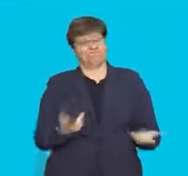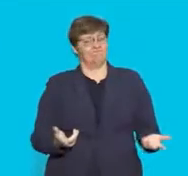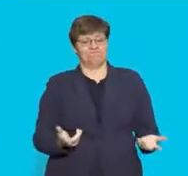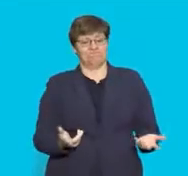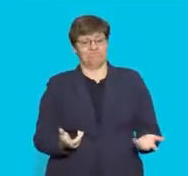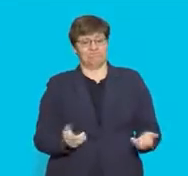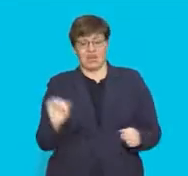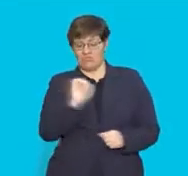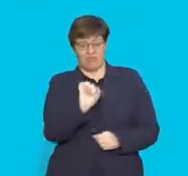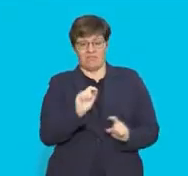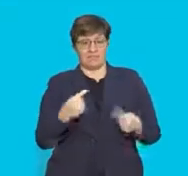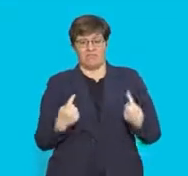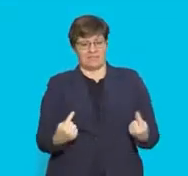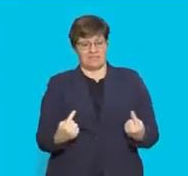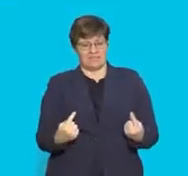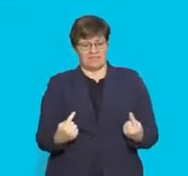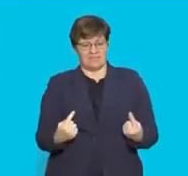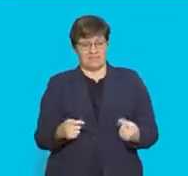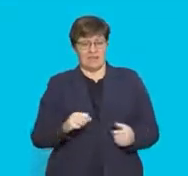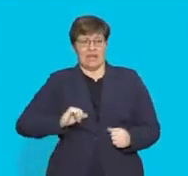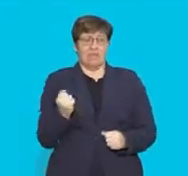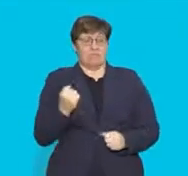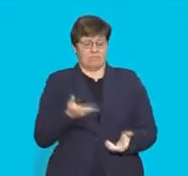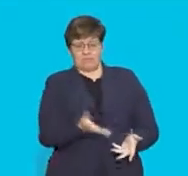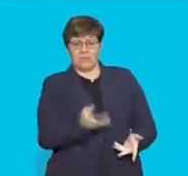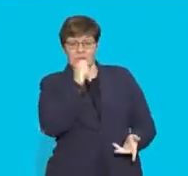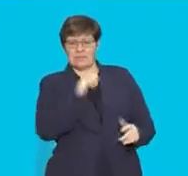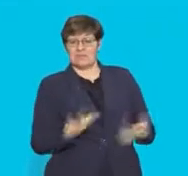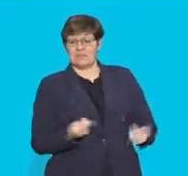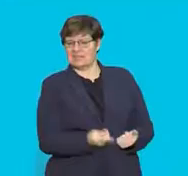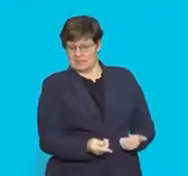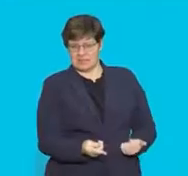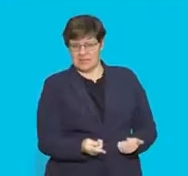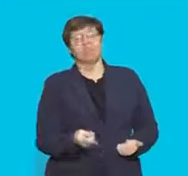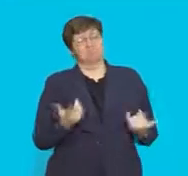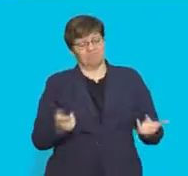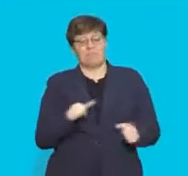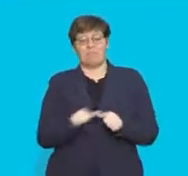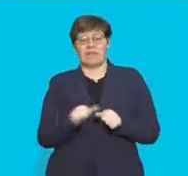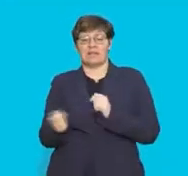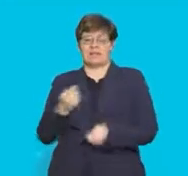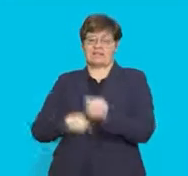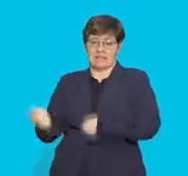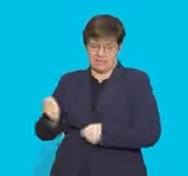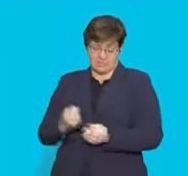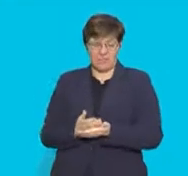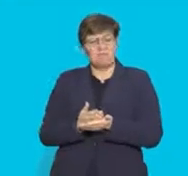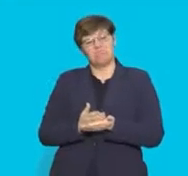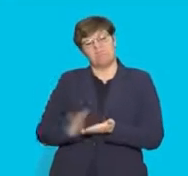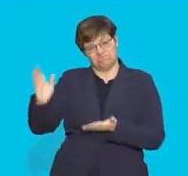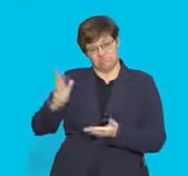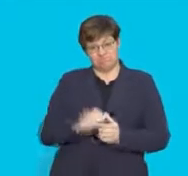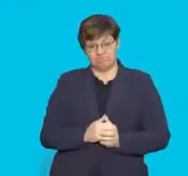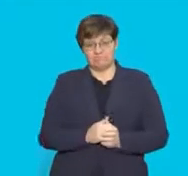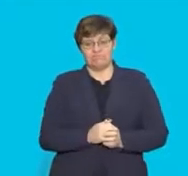be disposed of. That means we can't keep it anymore. That is the reason why a business will dispose of the fixed